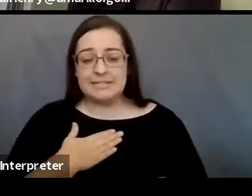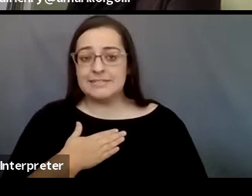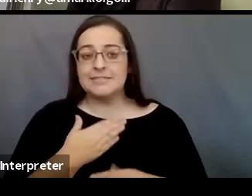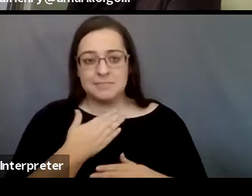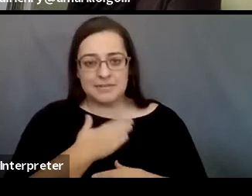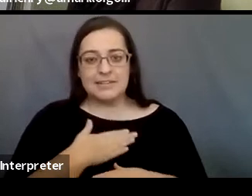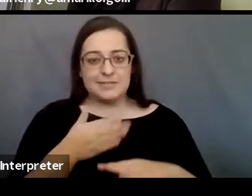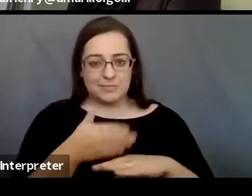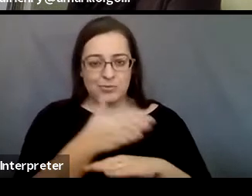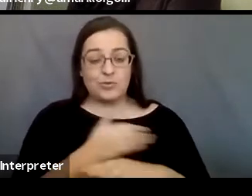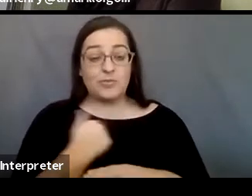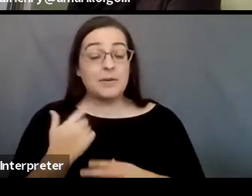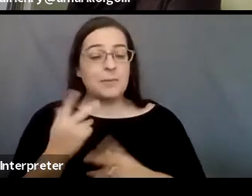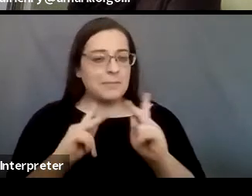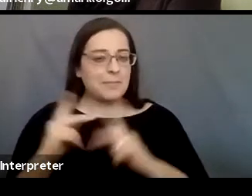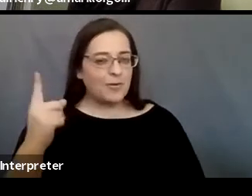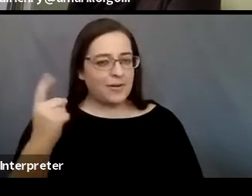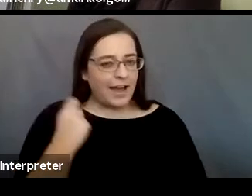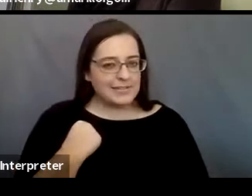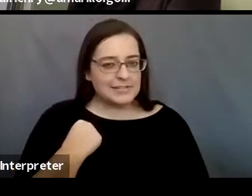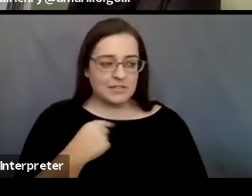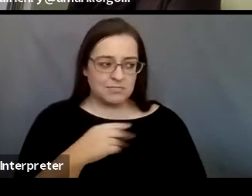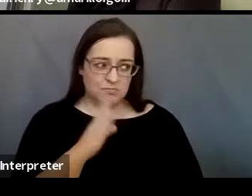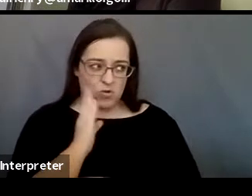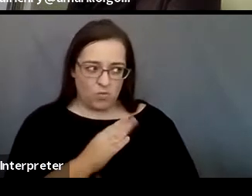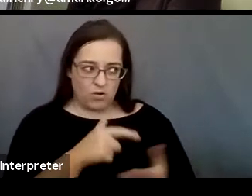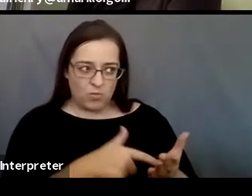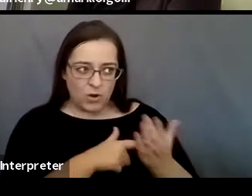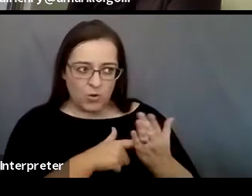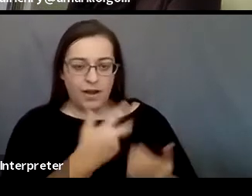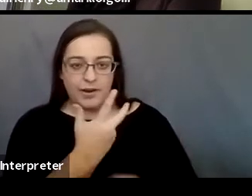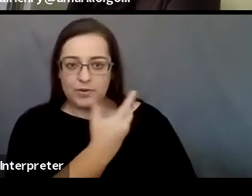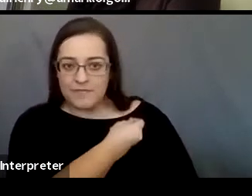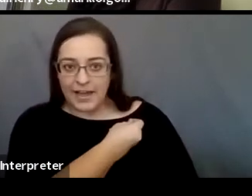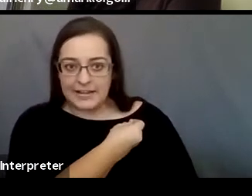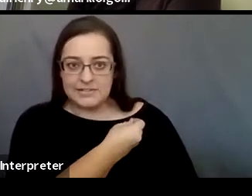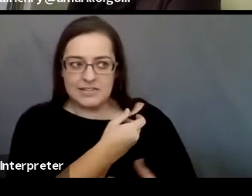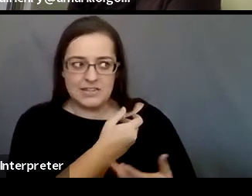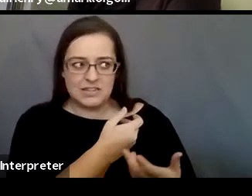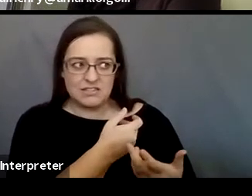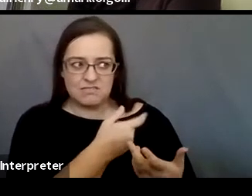there. I've been also asked, are we going to require vaccines